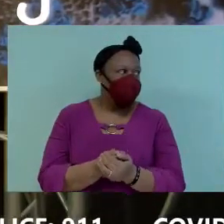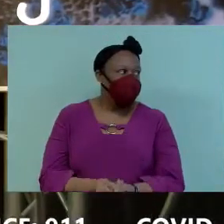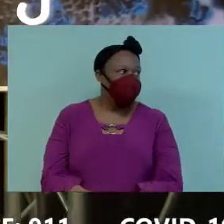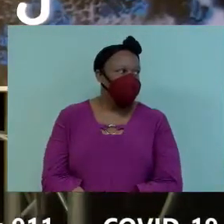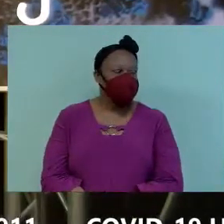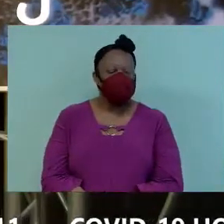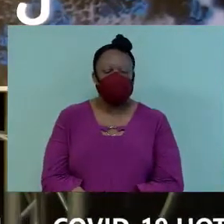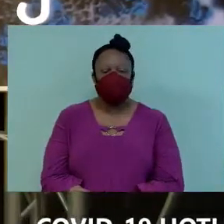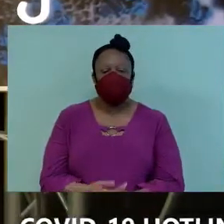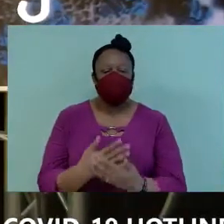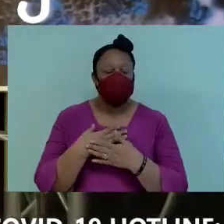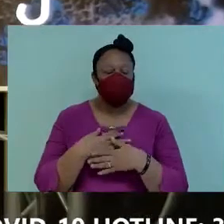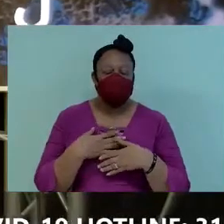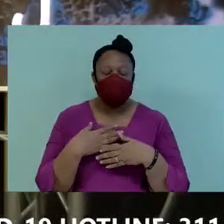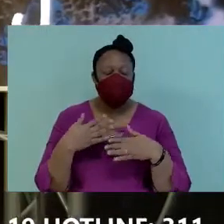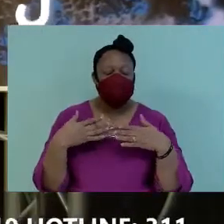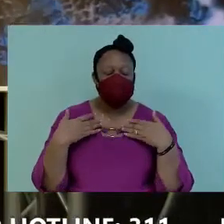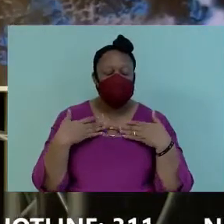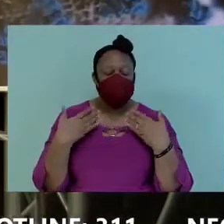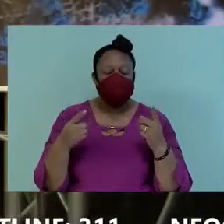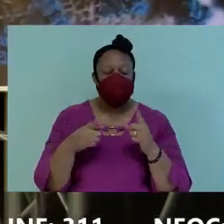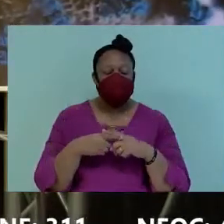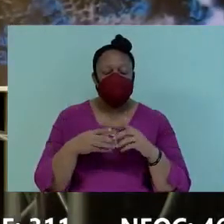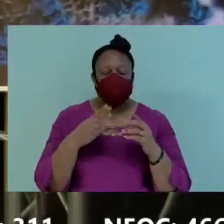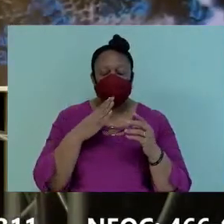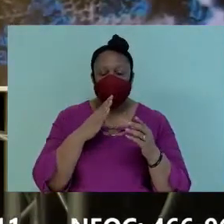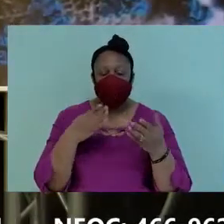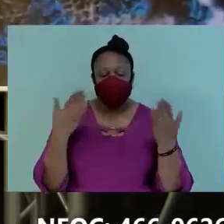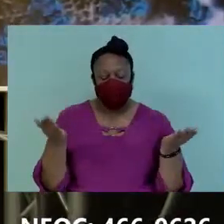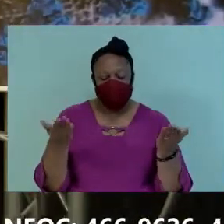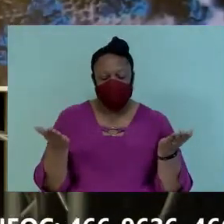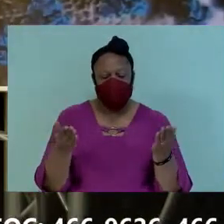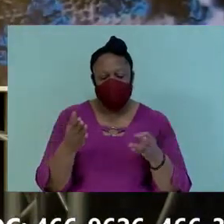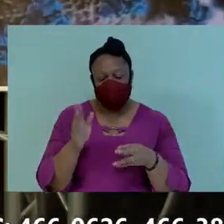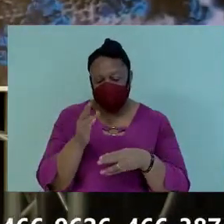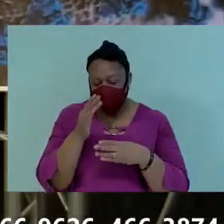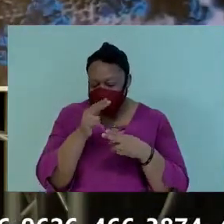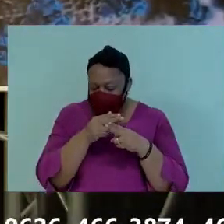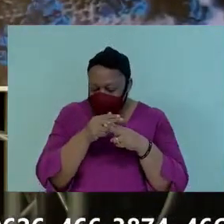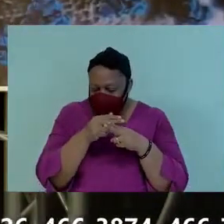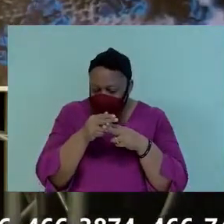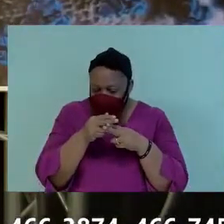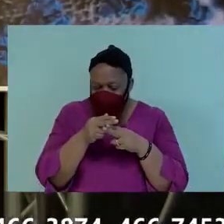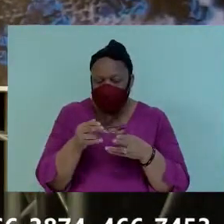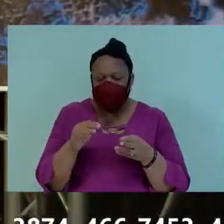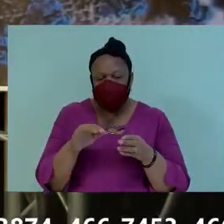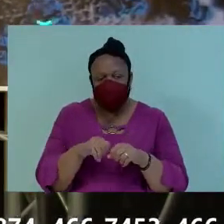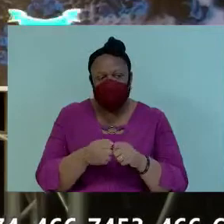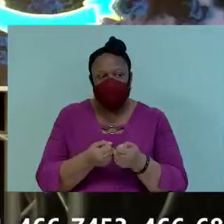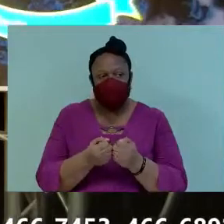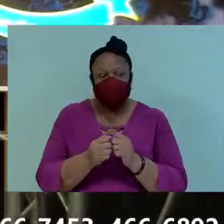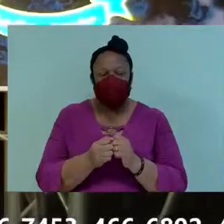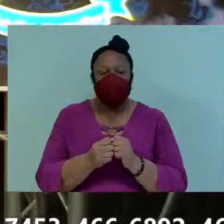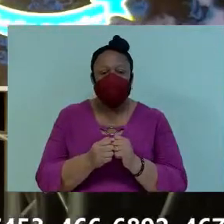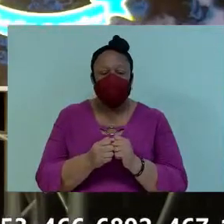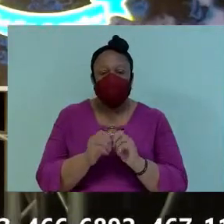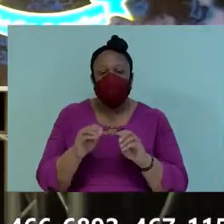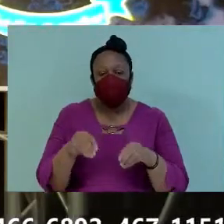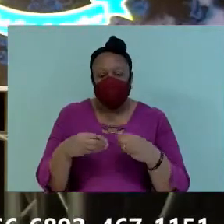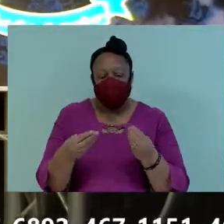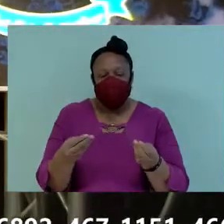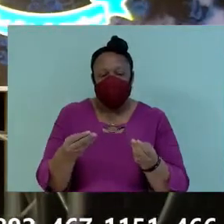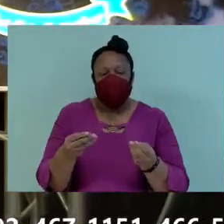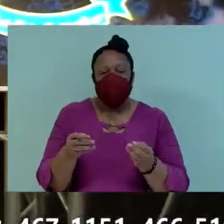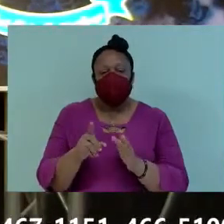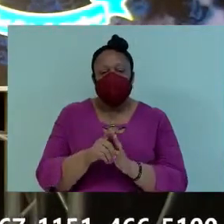I'm pleased to be here this afternoon again after a short break on the weekend to present to you the law enforcement report